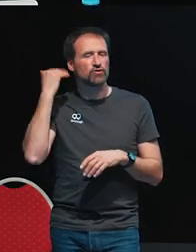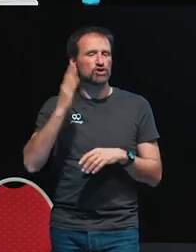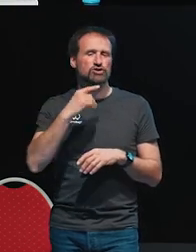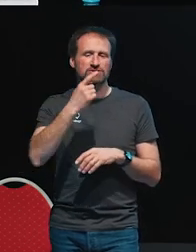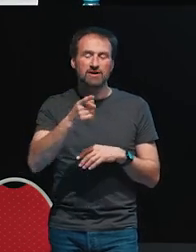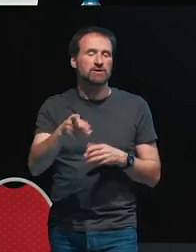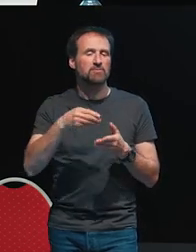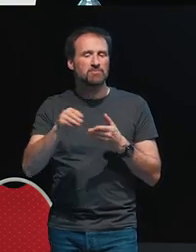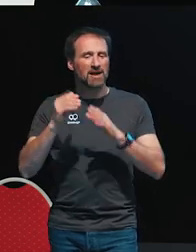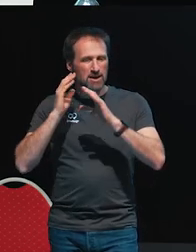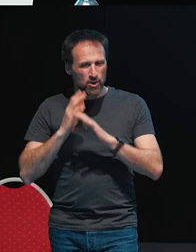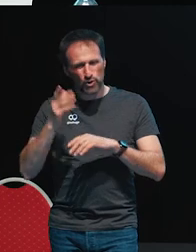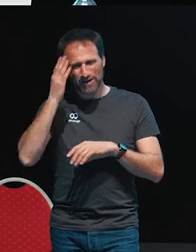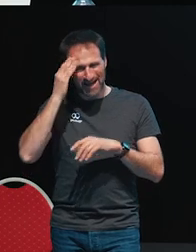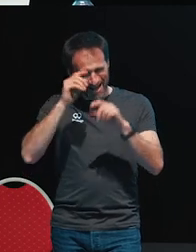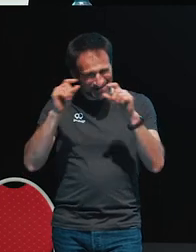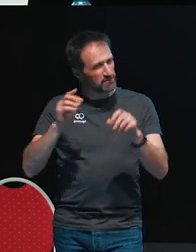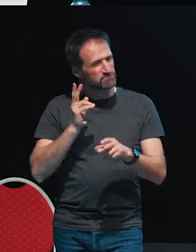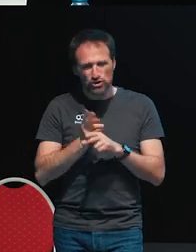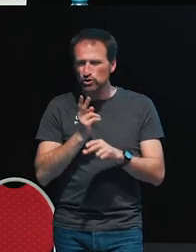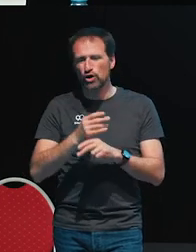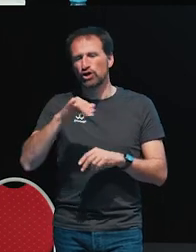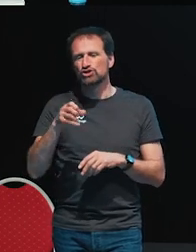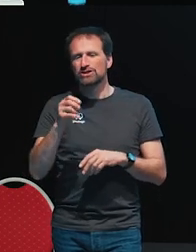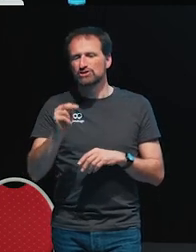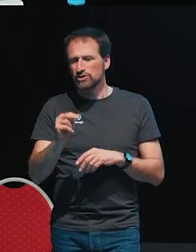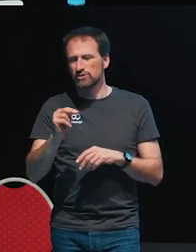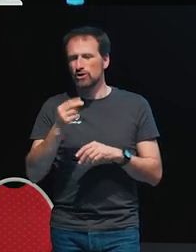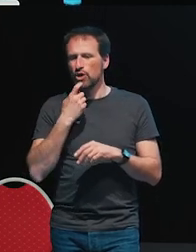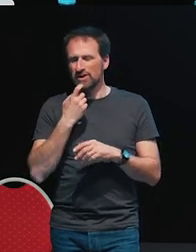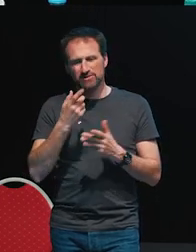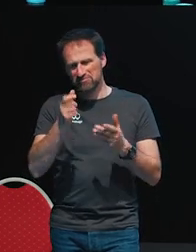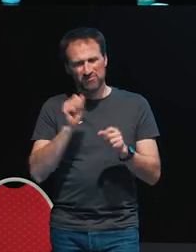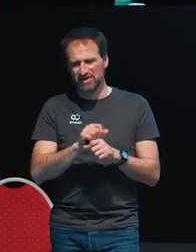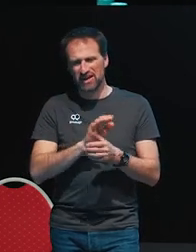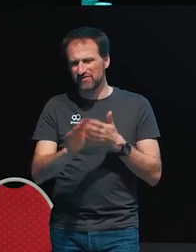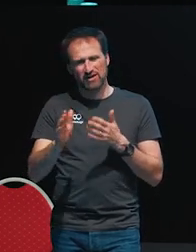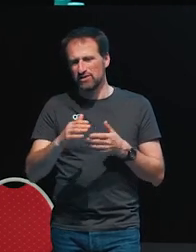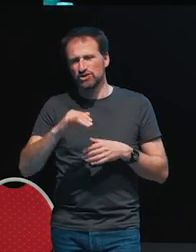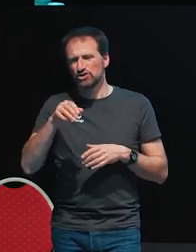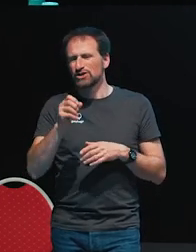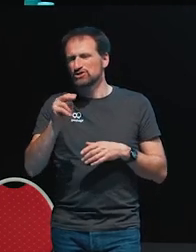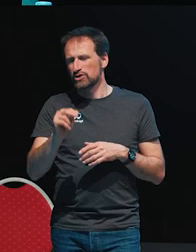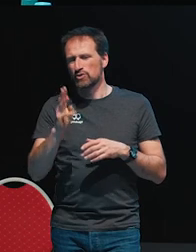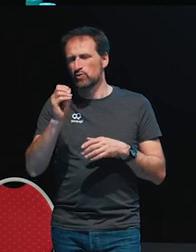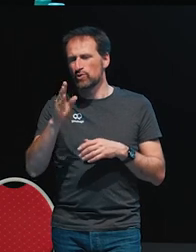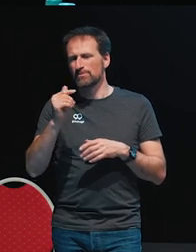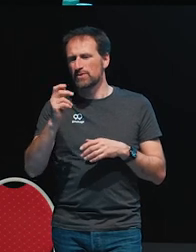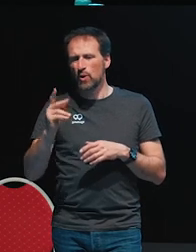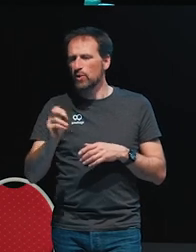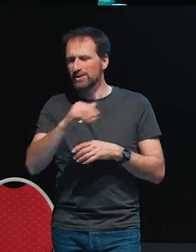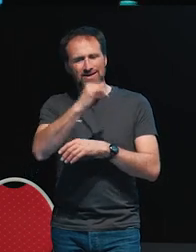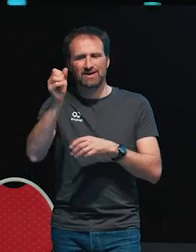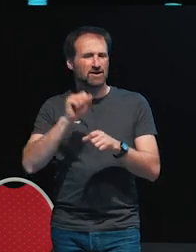just a base64 of a JSON object, so anybody can just go and decode those parts of your JSON Web Token. So only put data in there that's